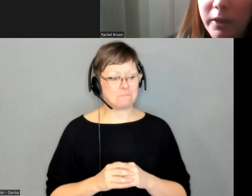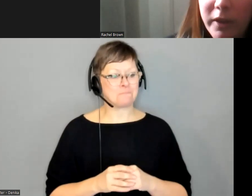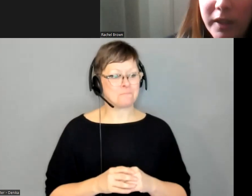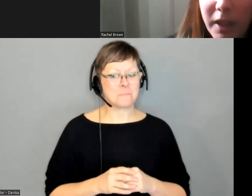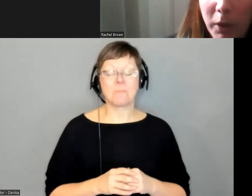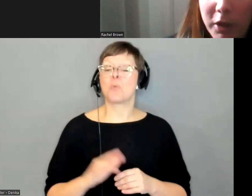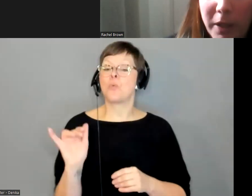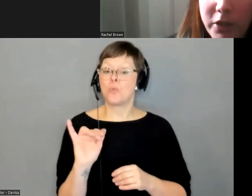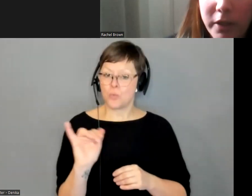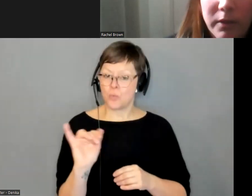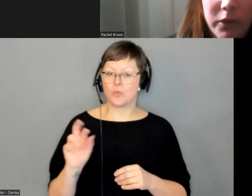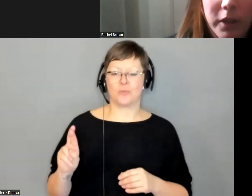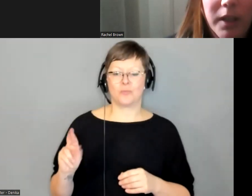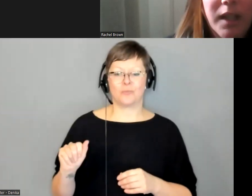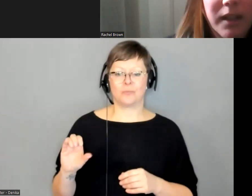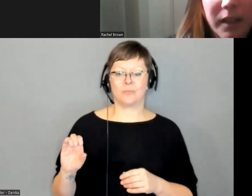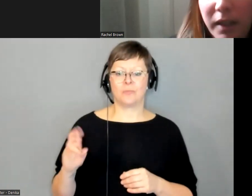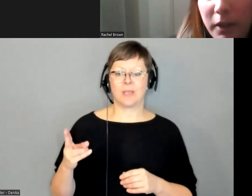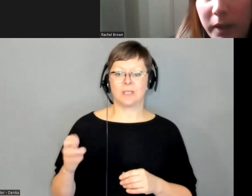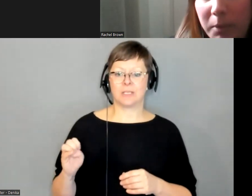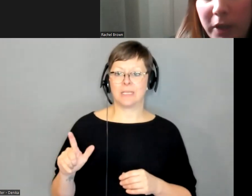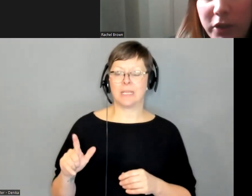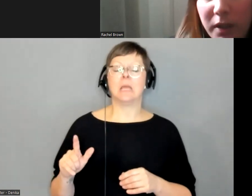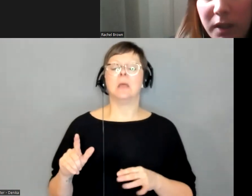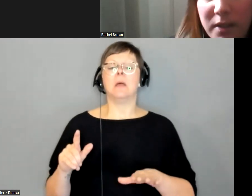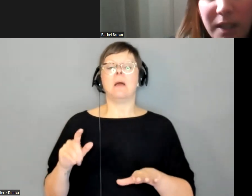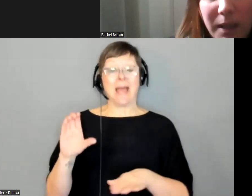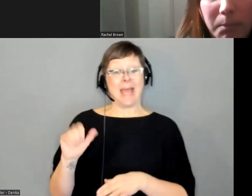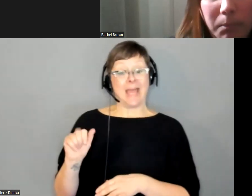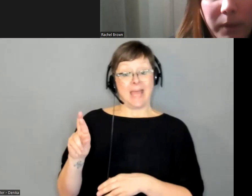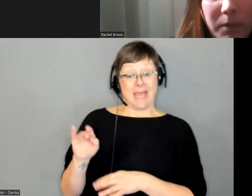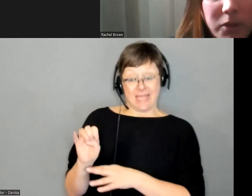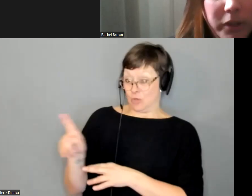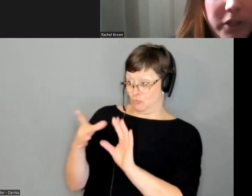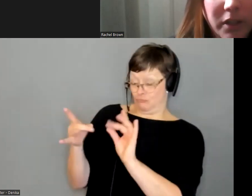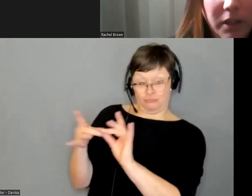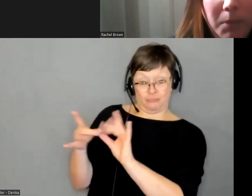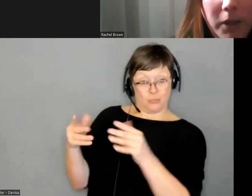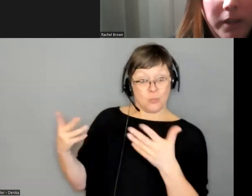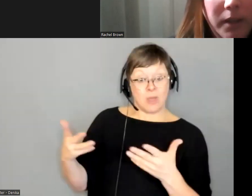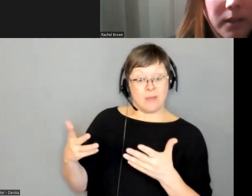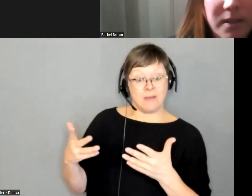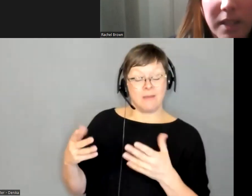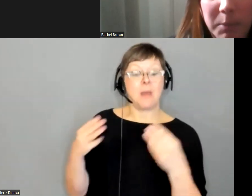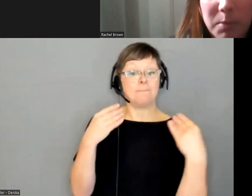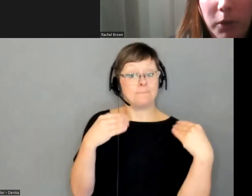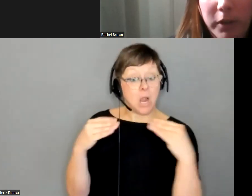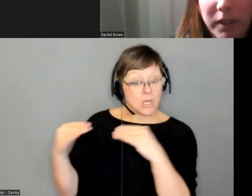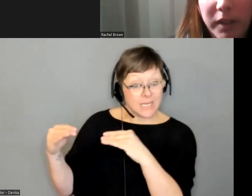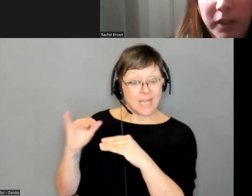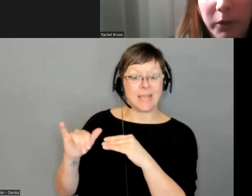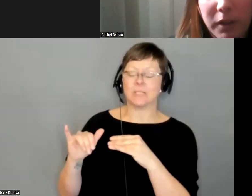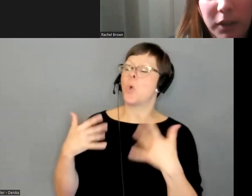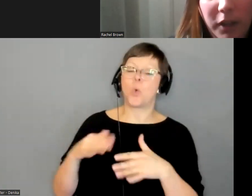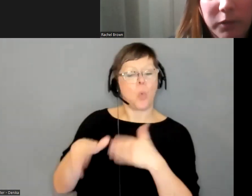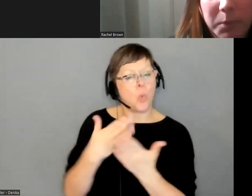And the other thing that I wanted to mention, sorry, that Carrie had mentioned is that traditionally marketing is a team sport. And